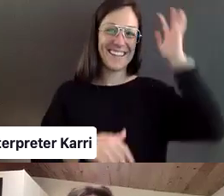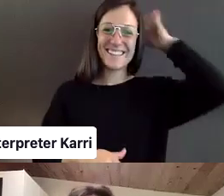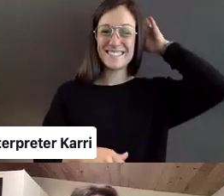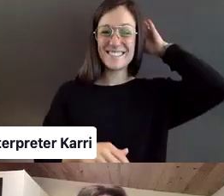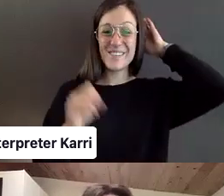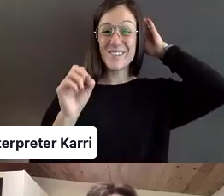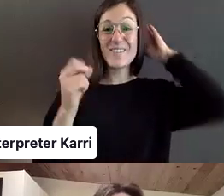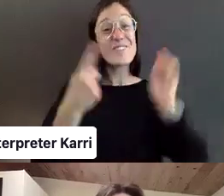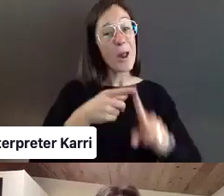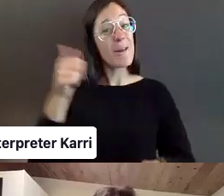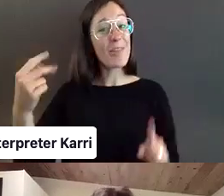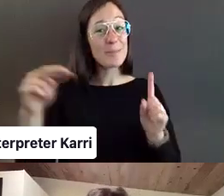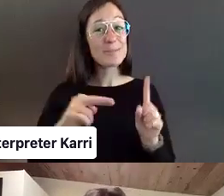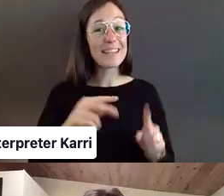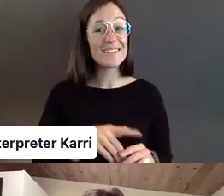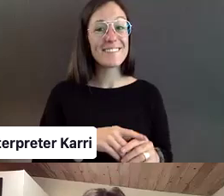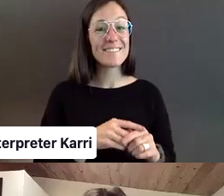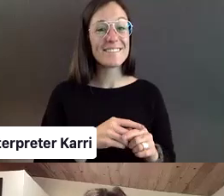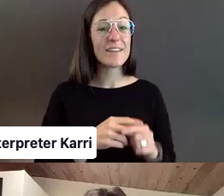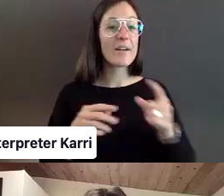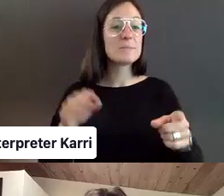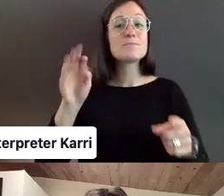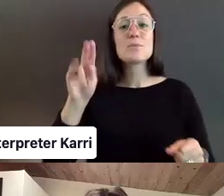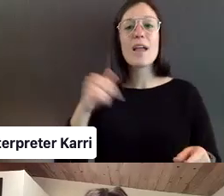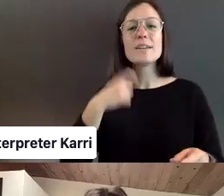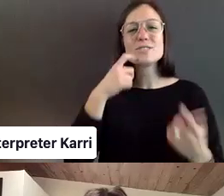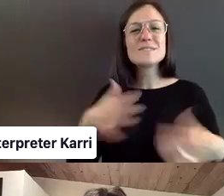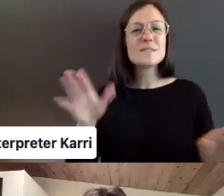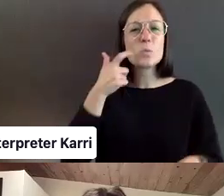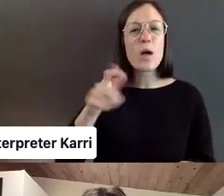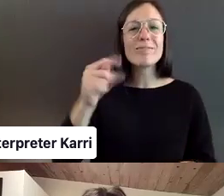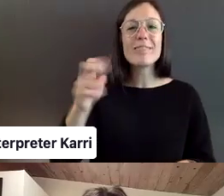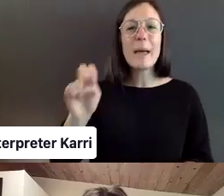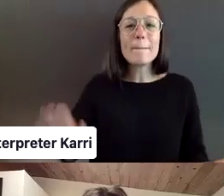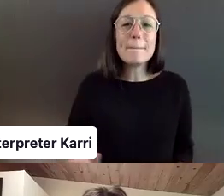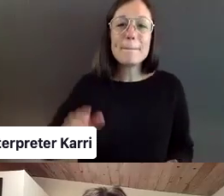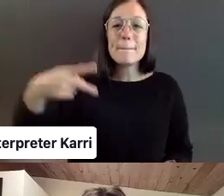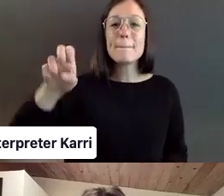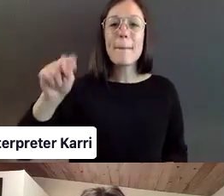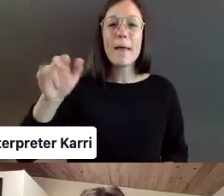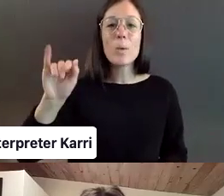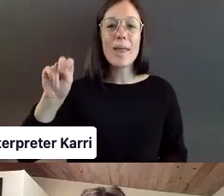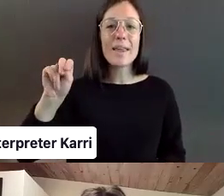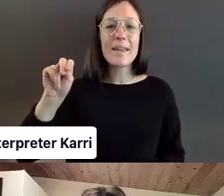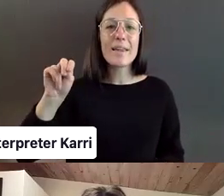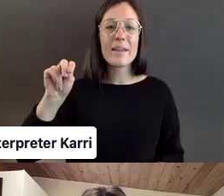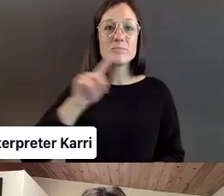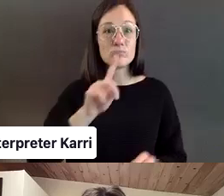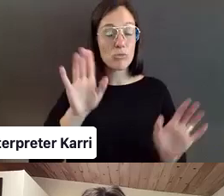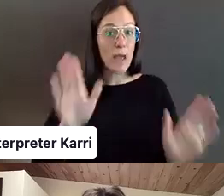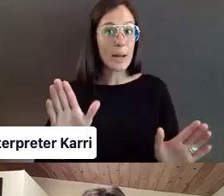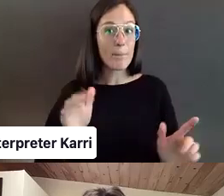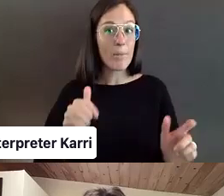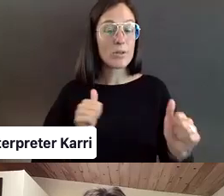another perspective. I just finished watching The Penguin, which is such an incredible